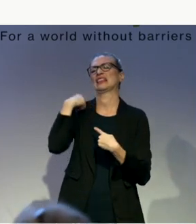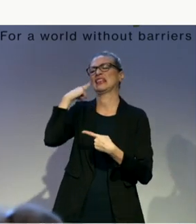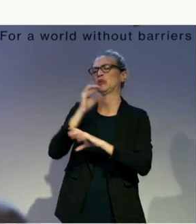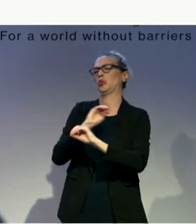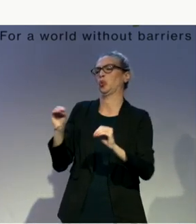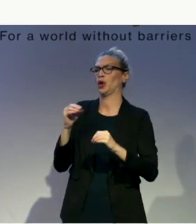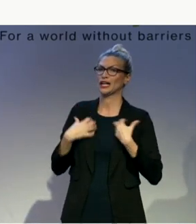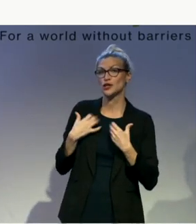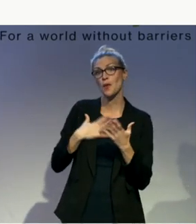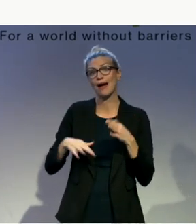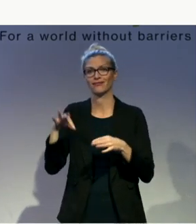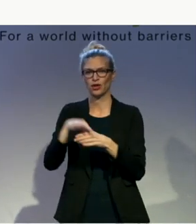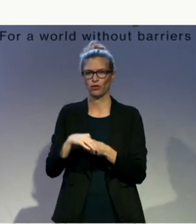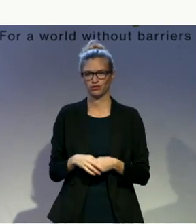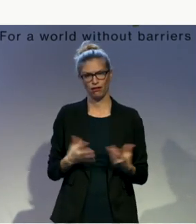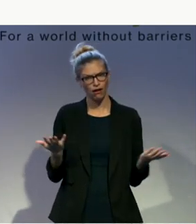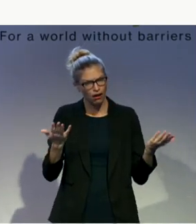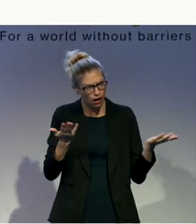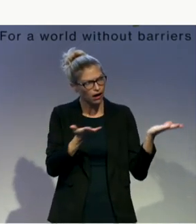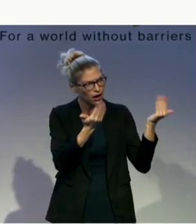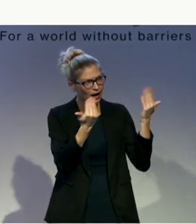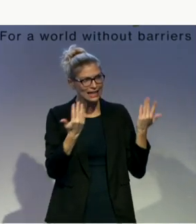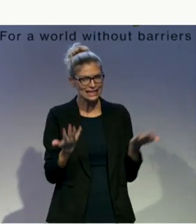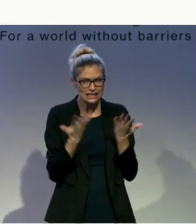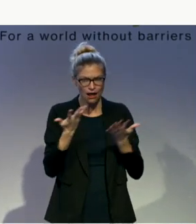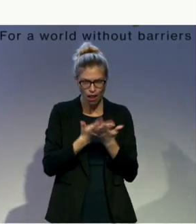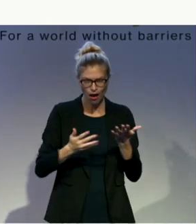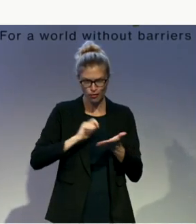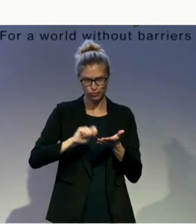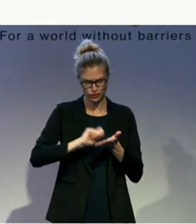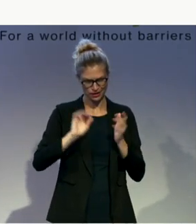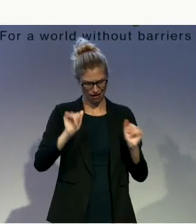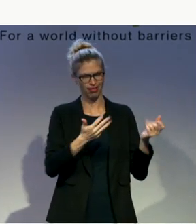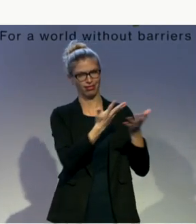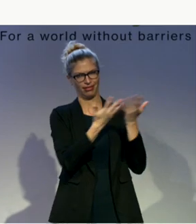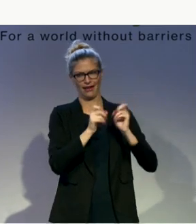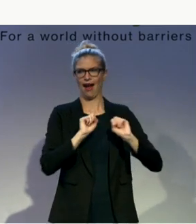time to pose your questions or comments. So,